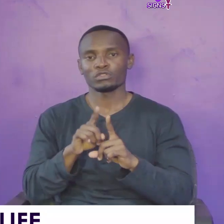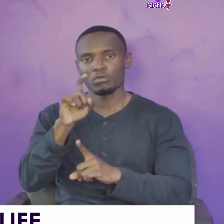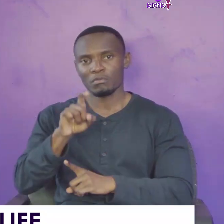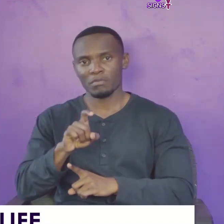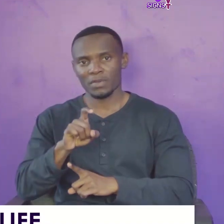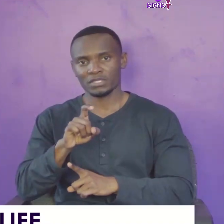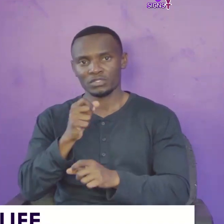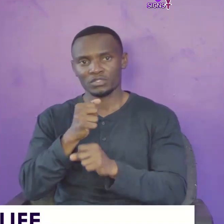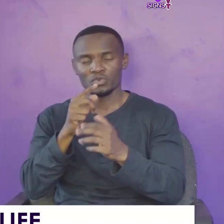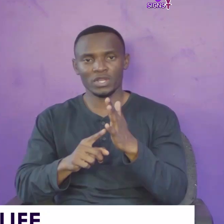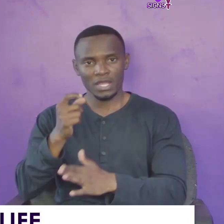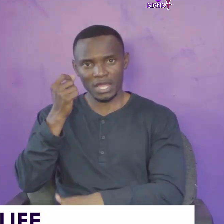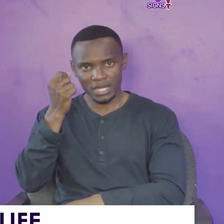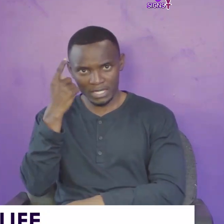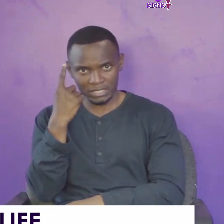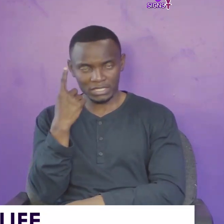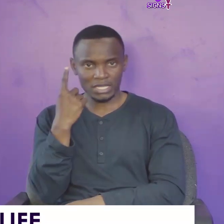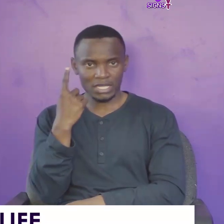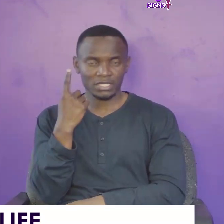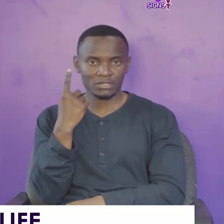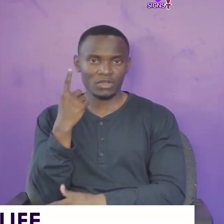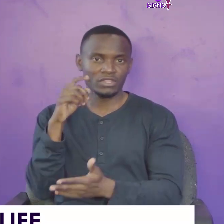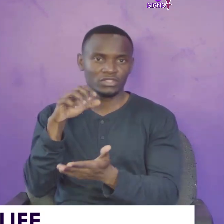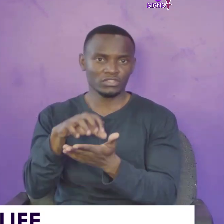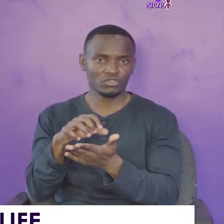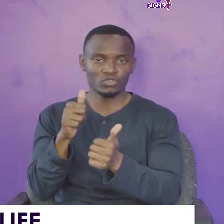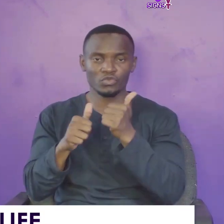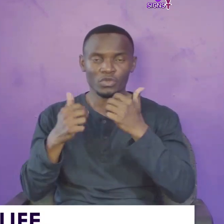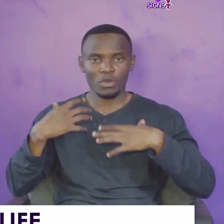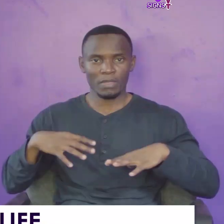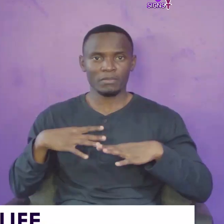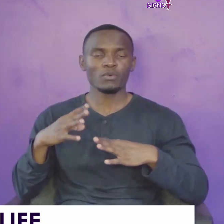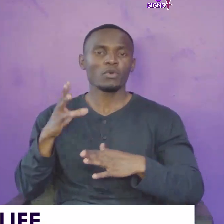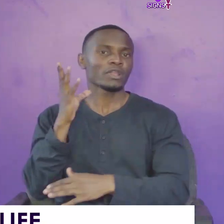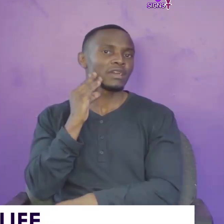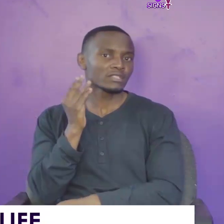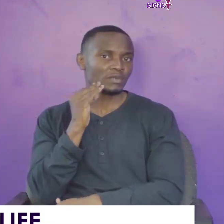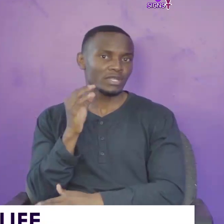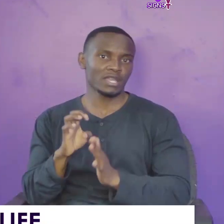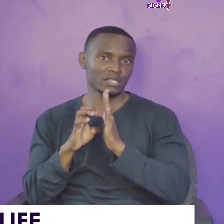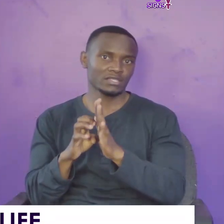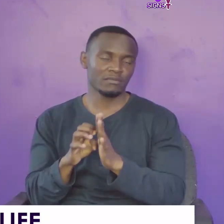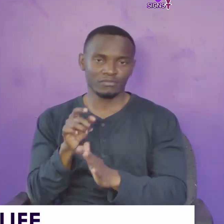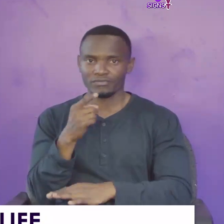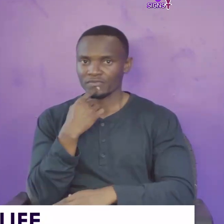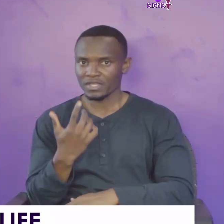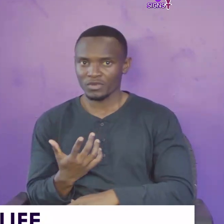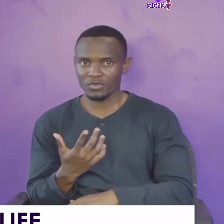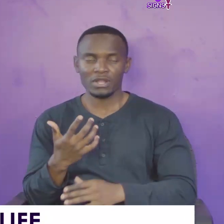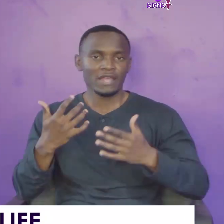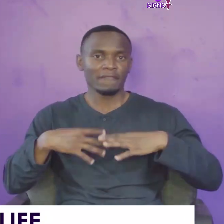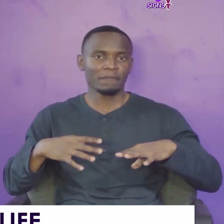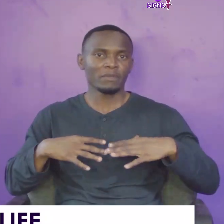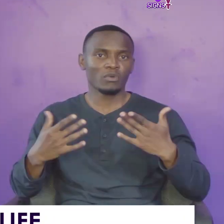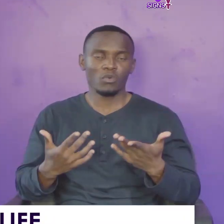really understand or be empathetic of the situations that their people are going through. For example, you mentioned the people in Turkana.